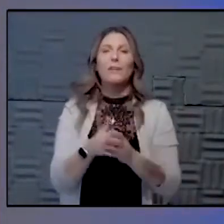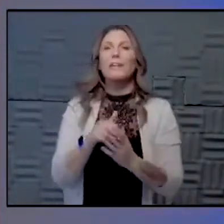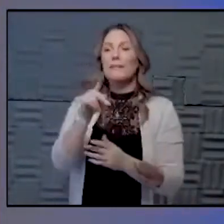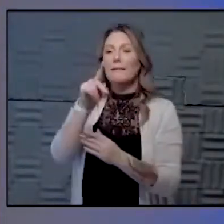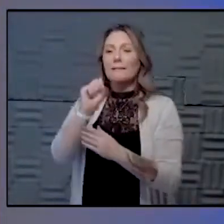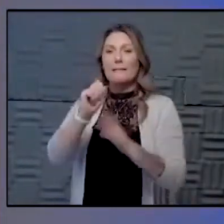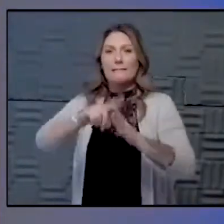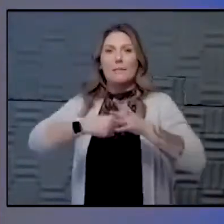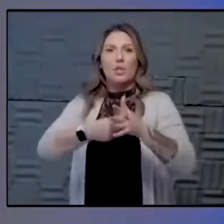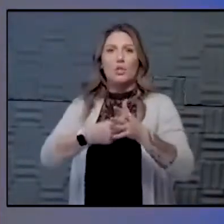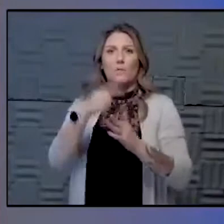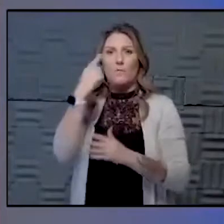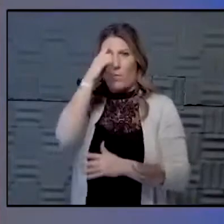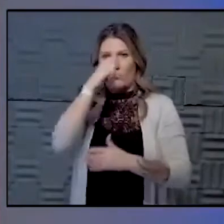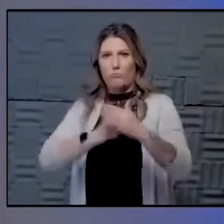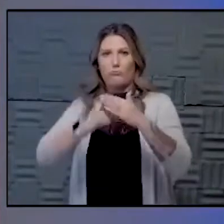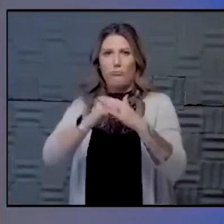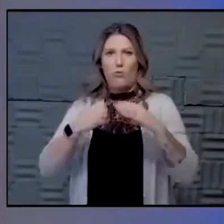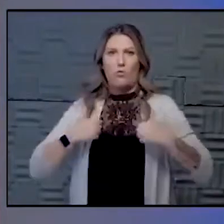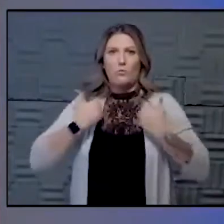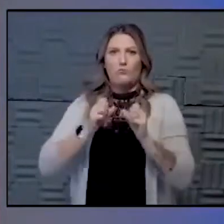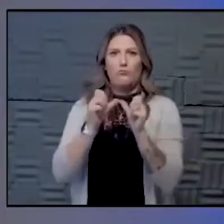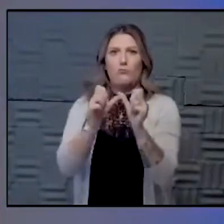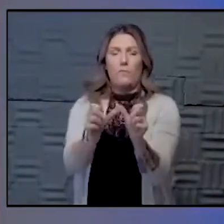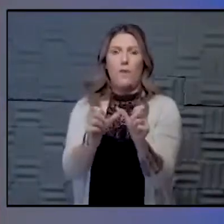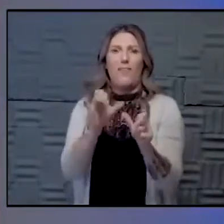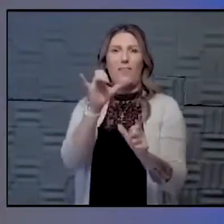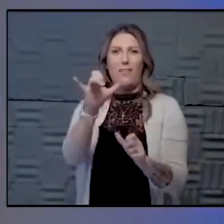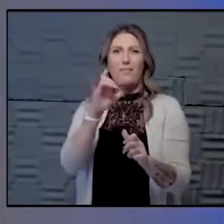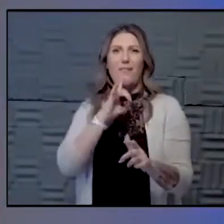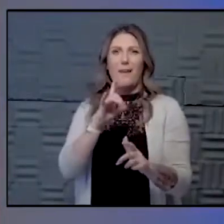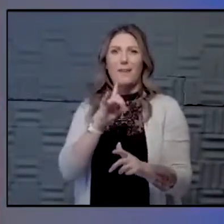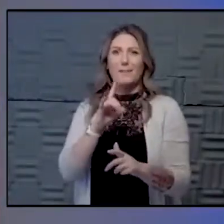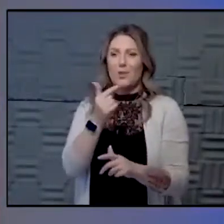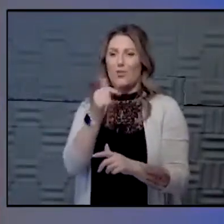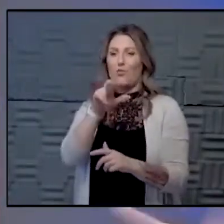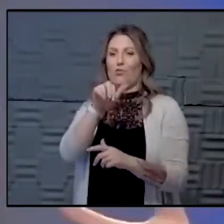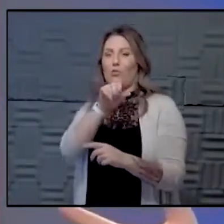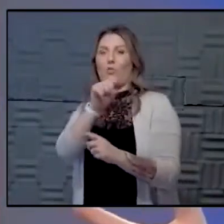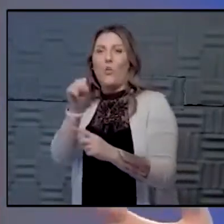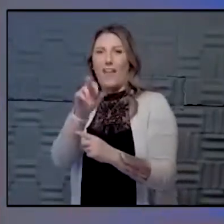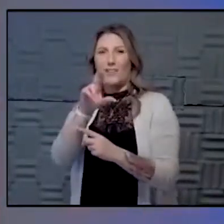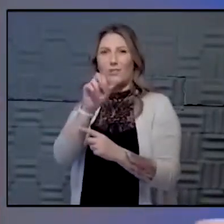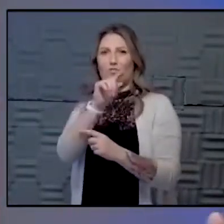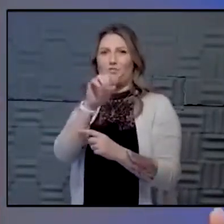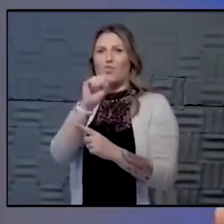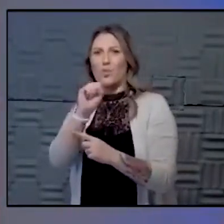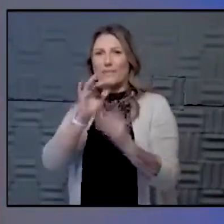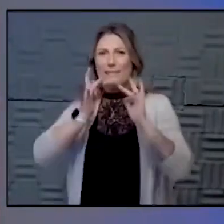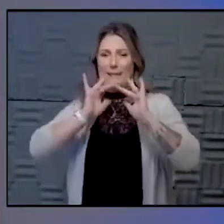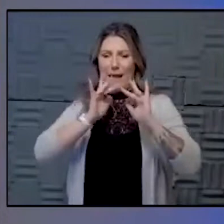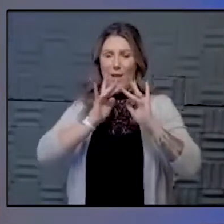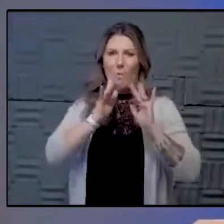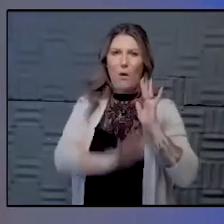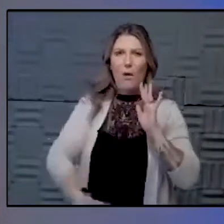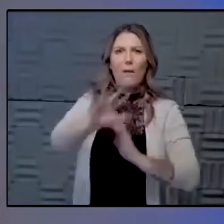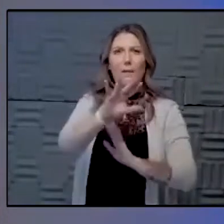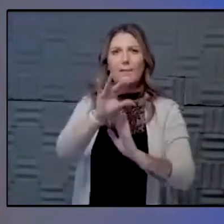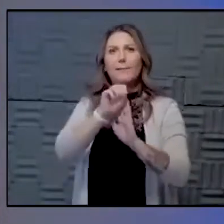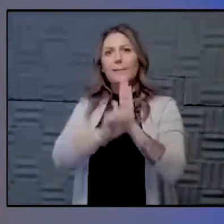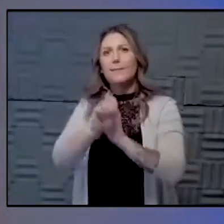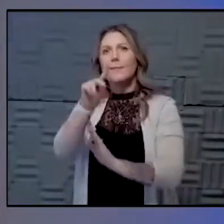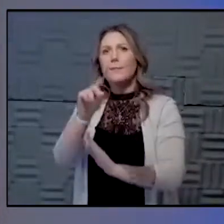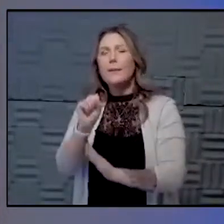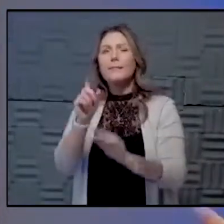Kansas Initiative for Stroke Survival, and that is a grassroots network throughout the state of Kansas where we've partnered with